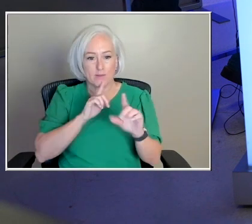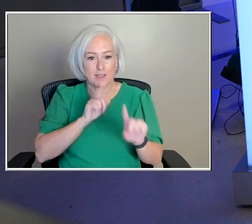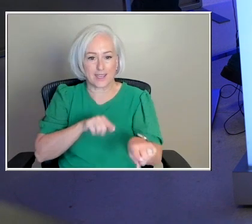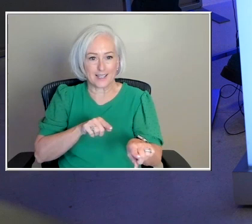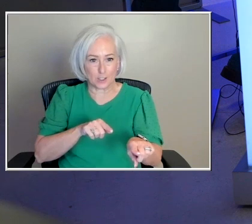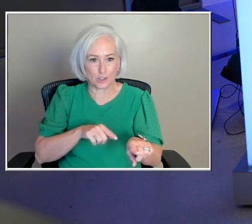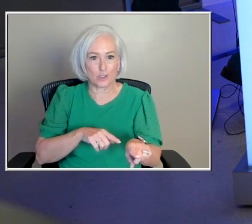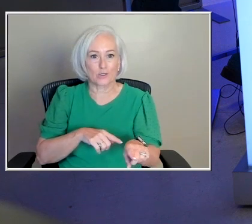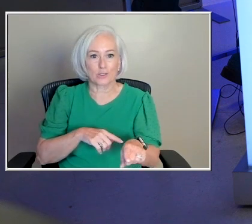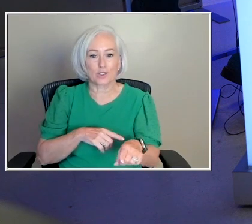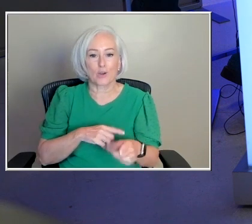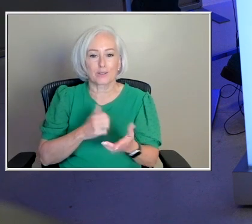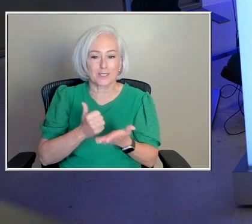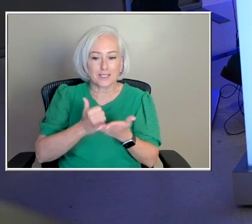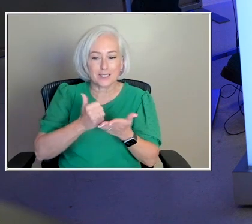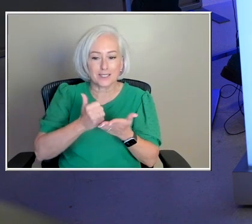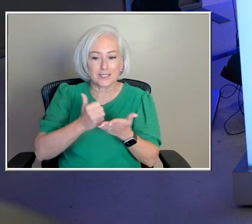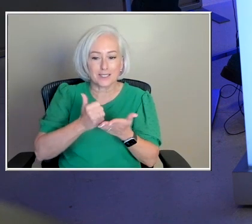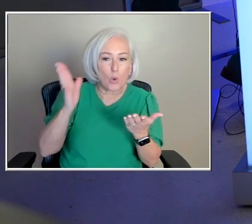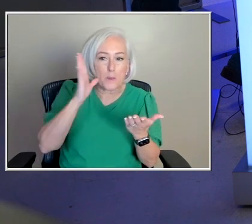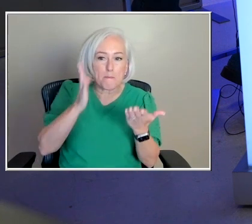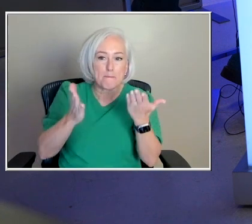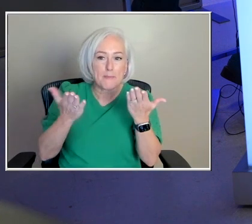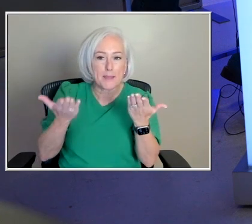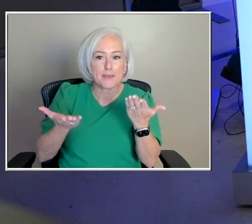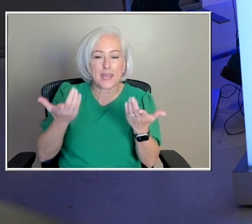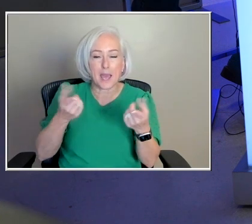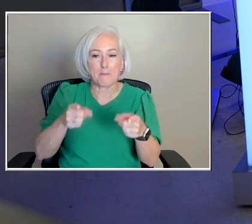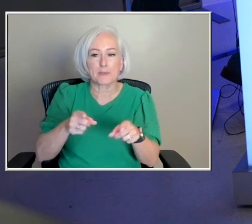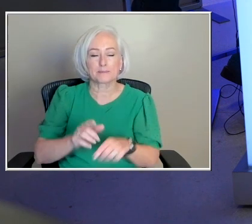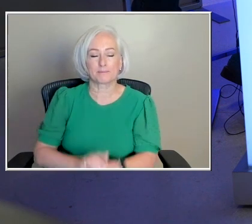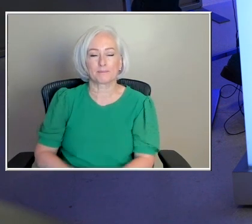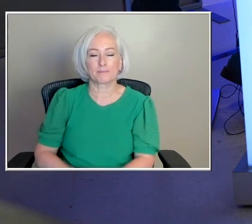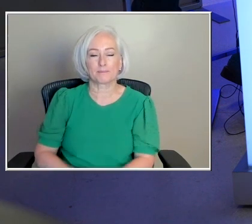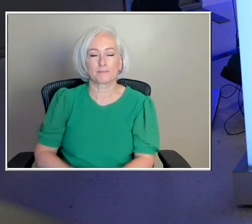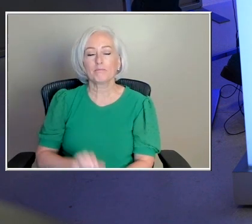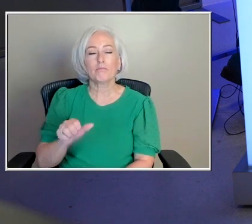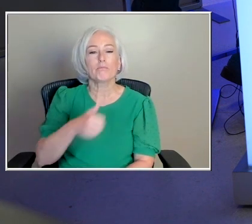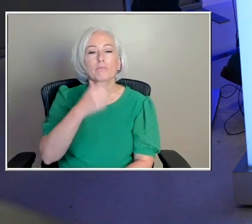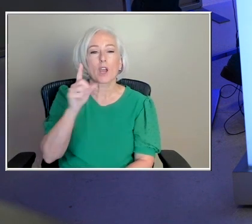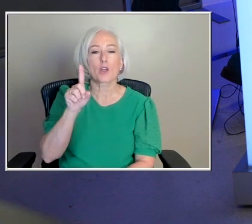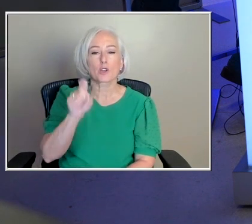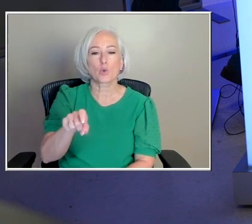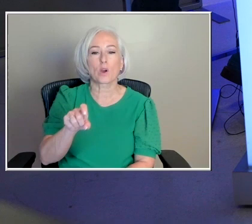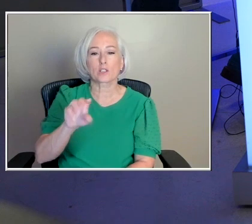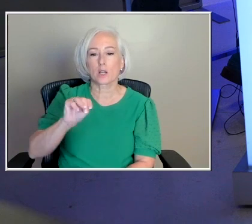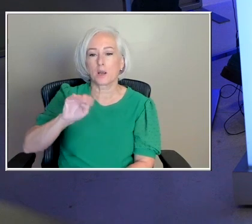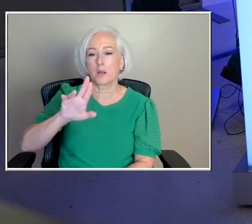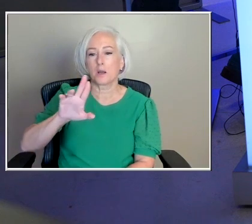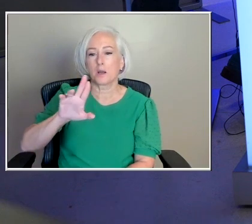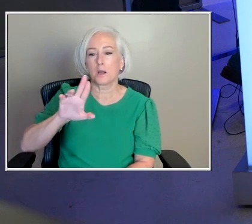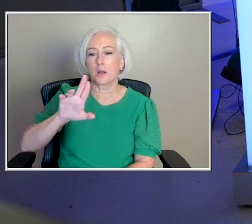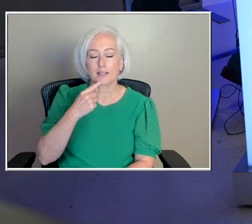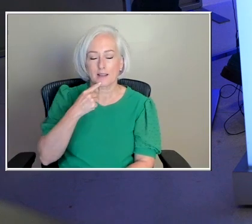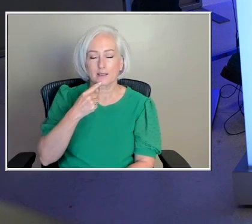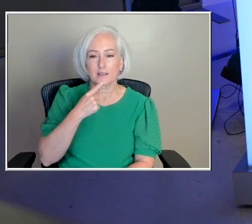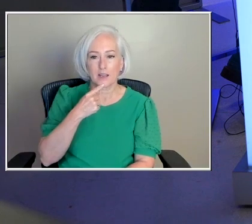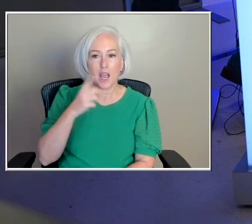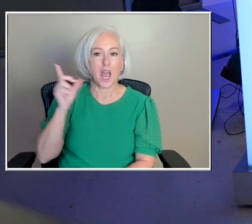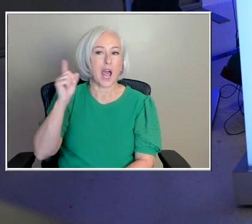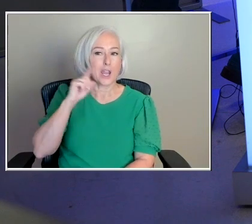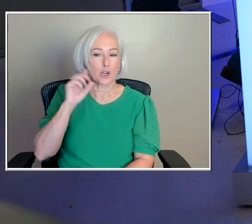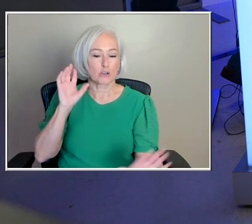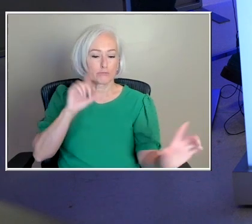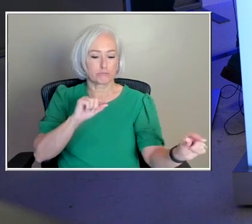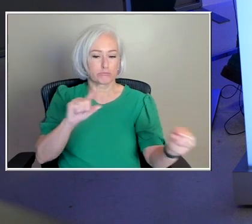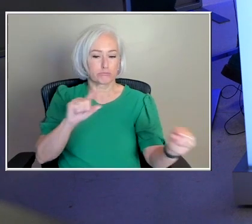come. So another question, Dr. Wagner. Marcia says, I'm starting to see a lot of buzz around for multi-cancer early